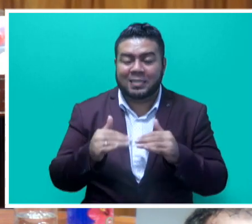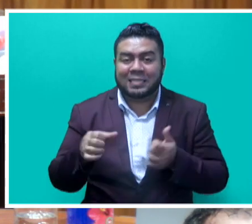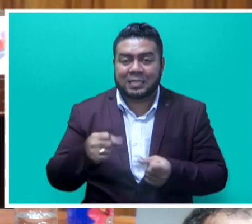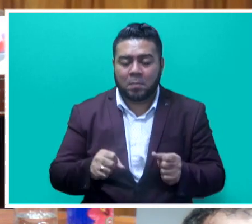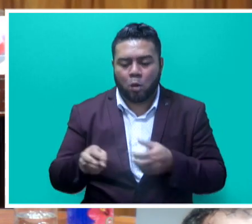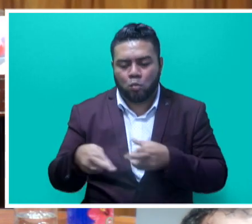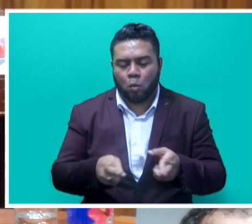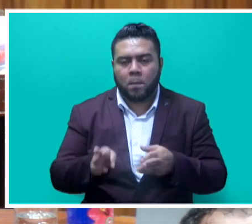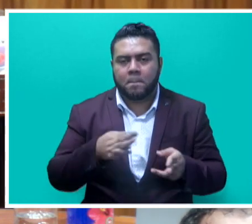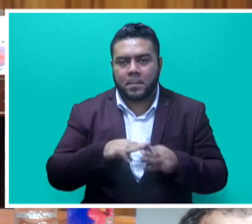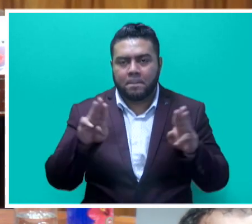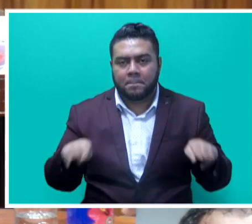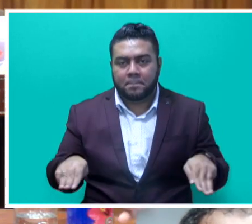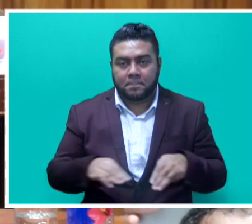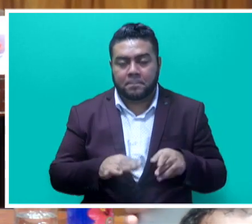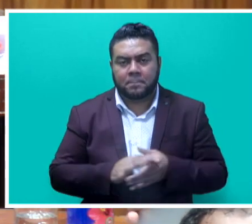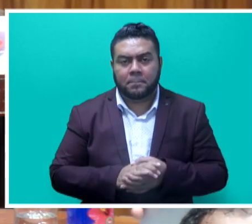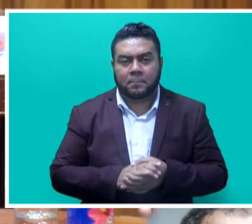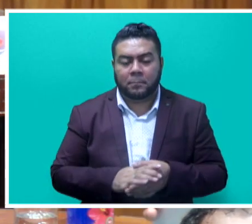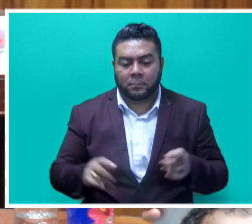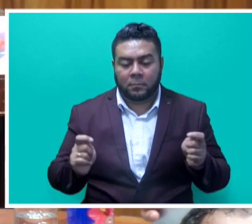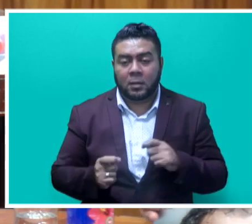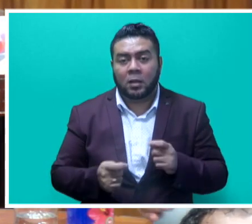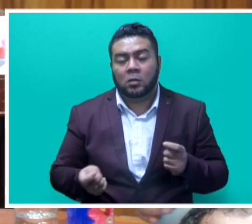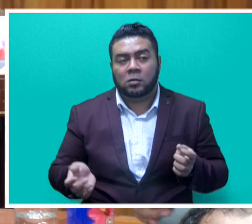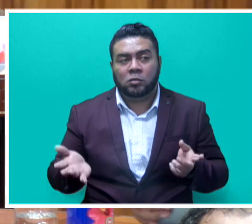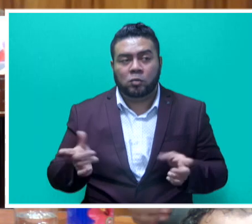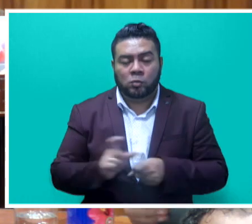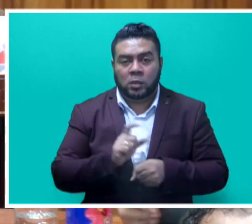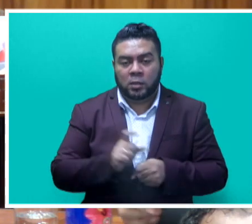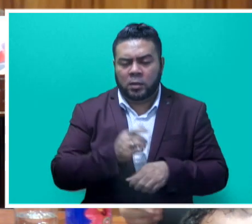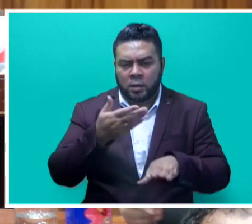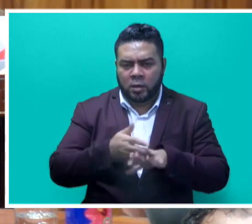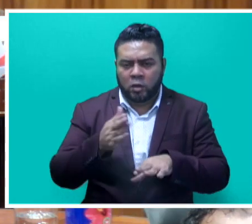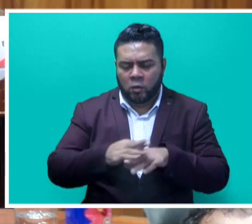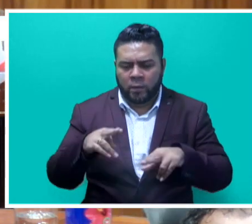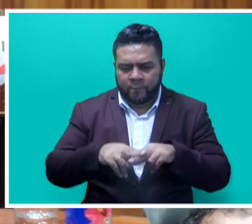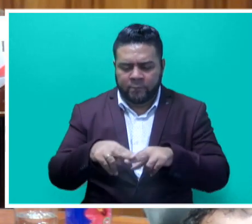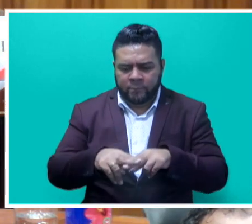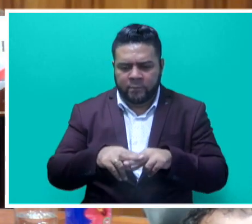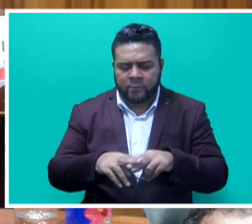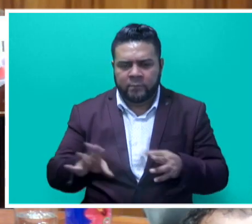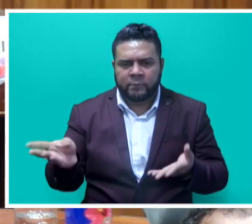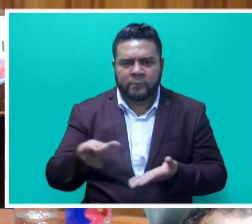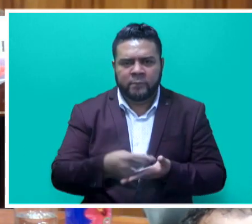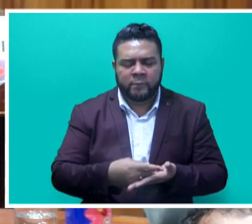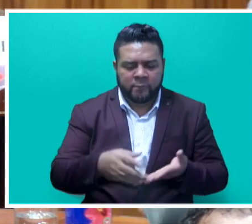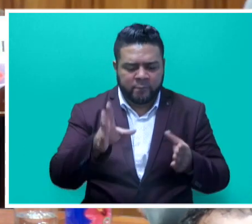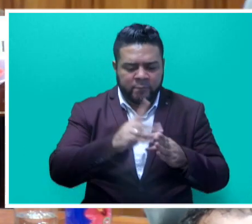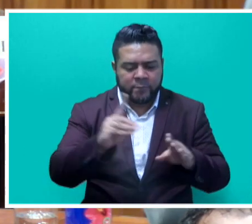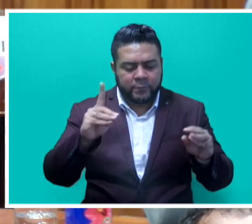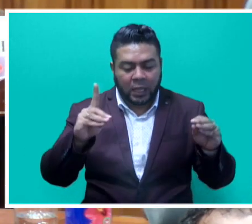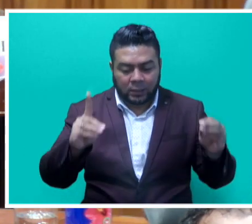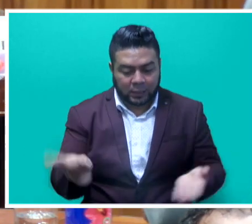roadmap, undertaking the national adjustment to create the new Fiji Geodetic Datum, and